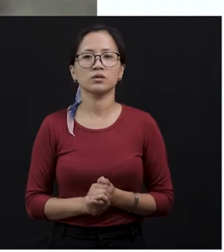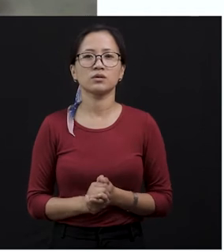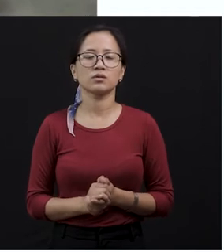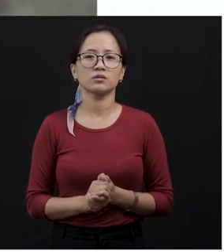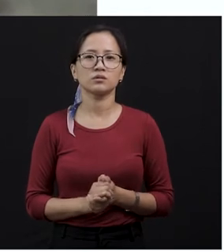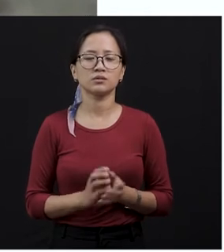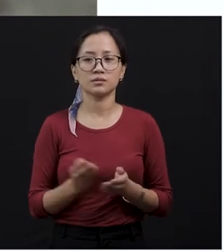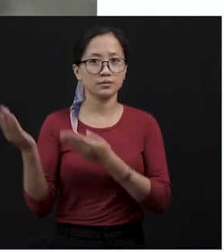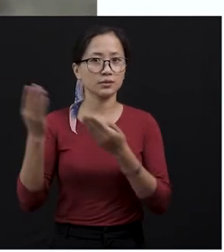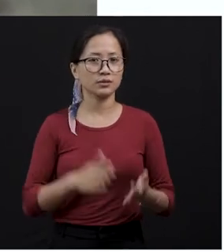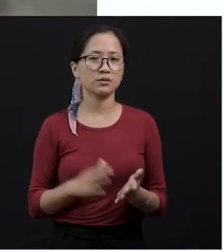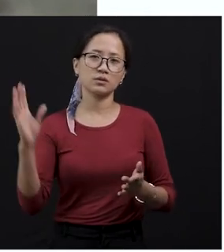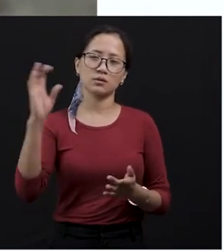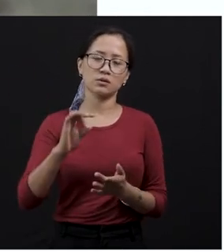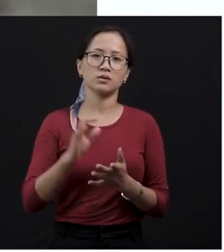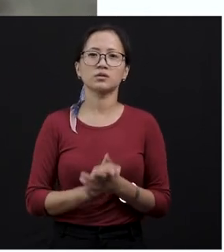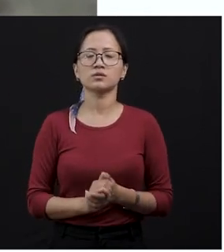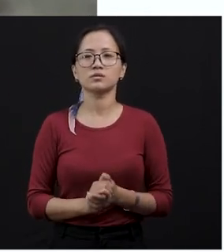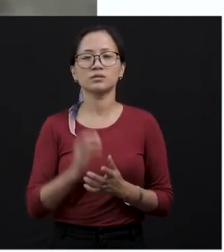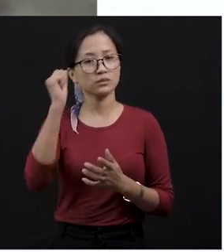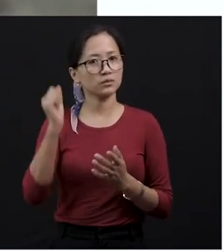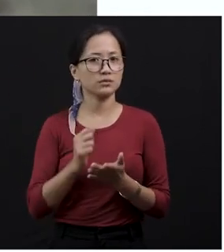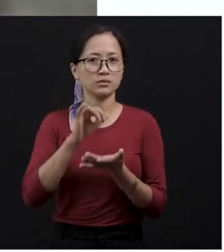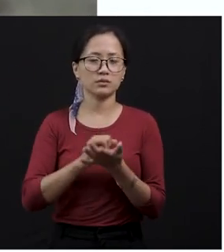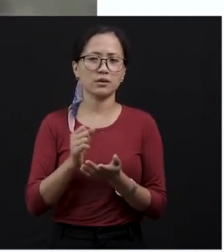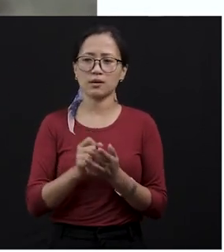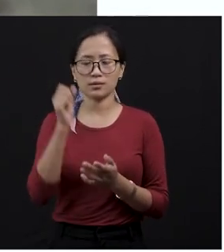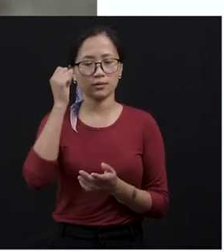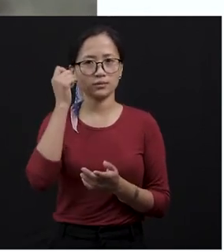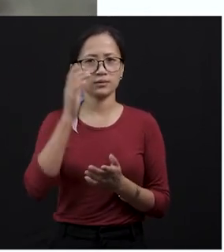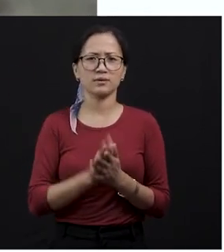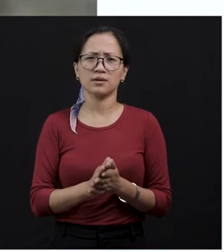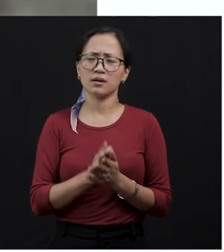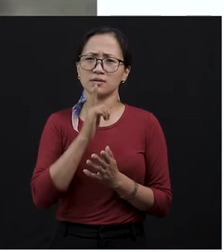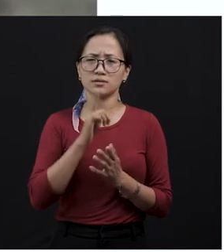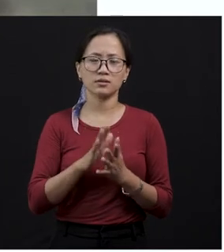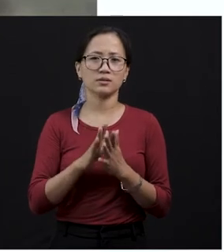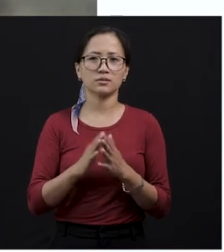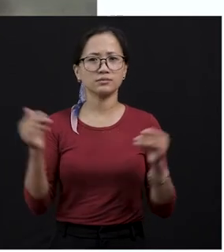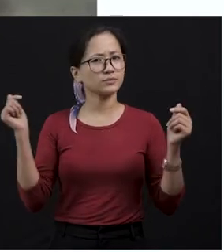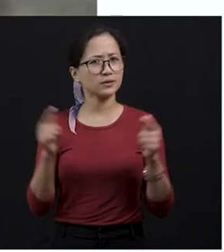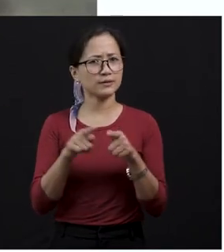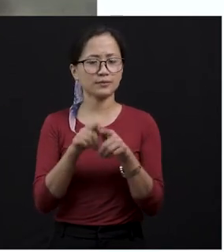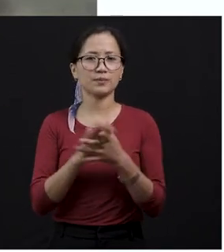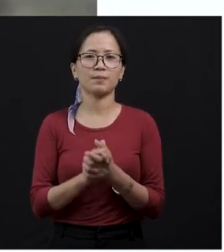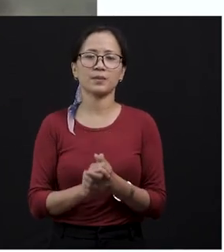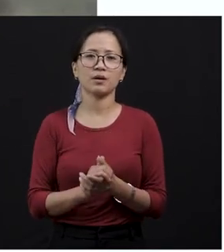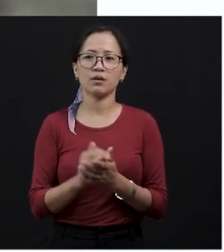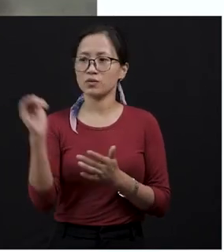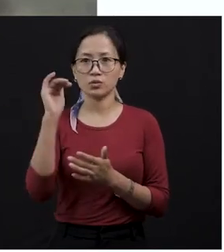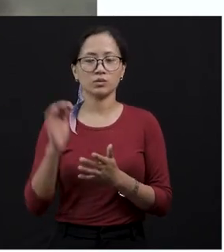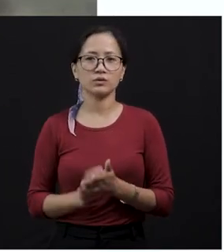recapitulate, I'm bringing this picture in again so that you will understand exactly what I'm talking about. Here, the cobra had already